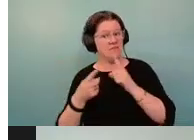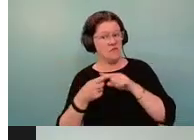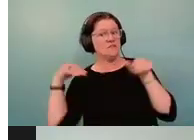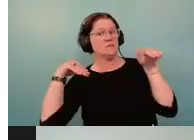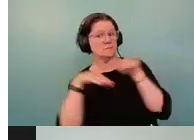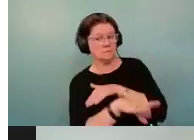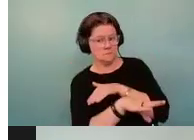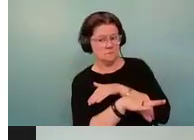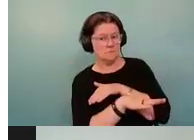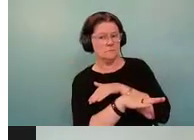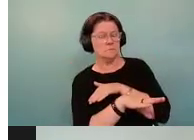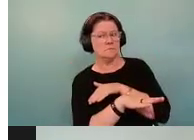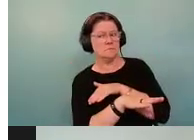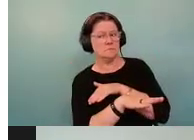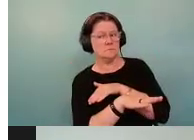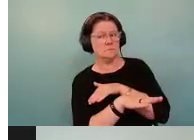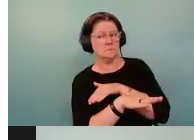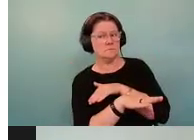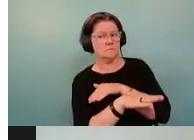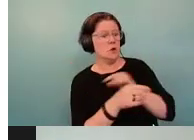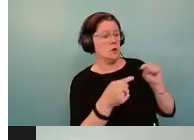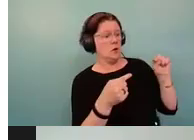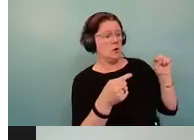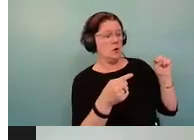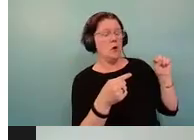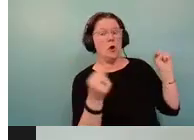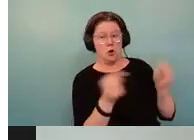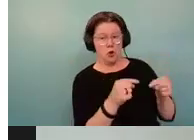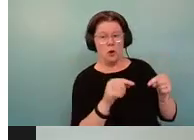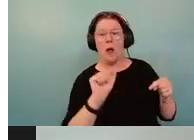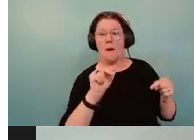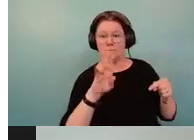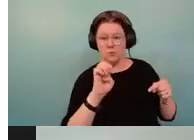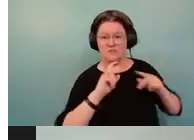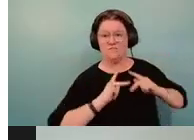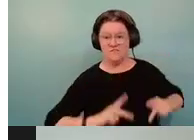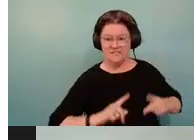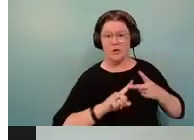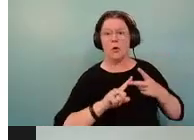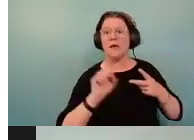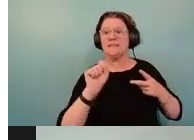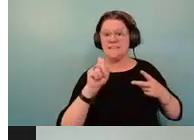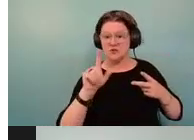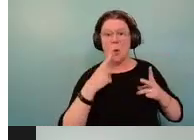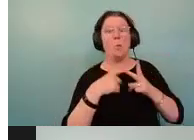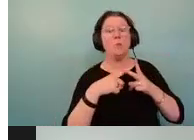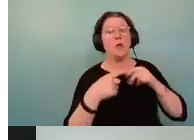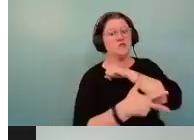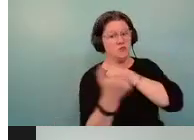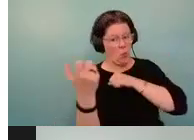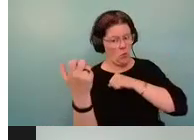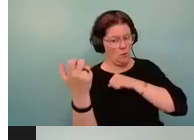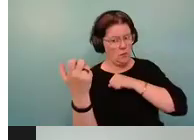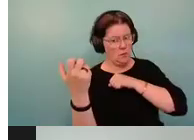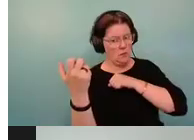her house. They physically abused her, sexually abused her, and then they stole some of her property.